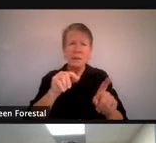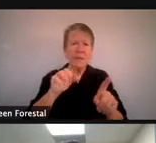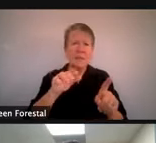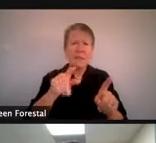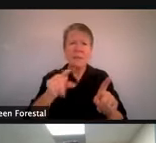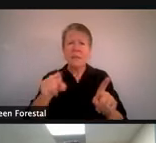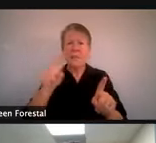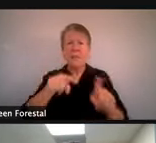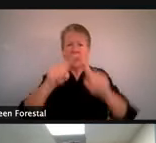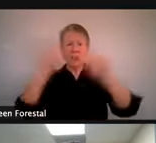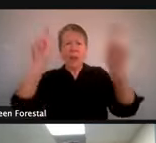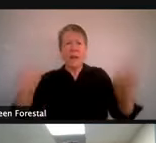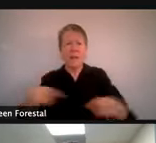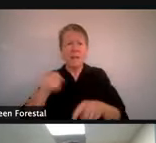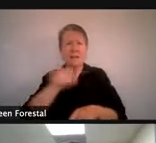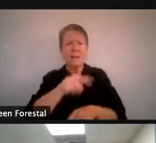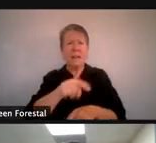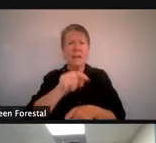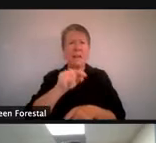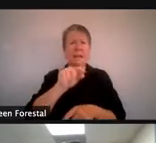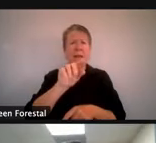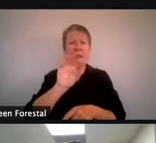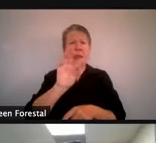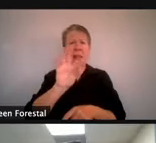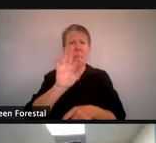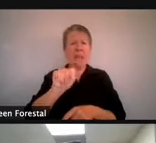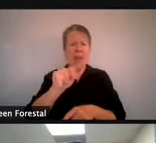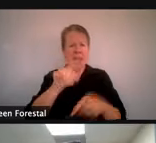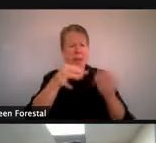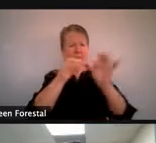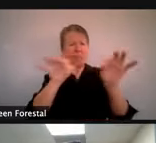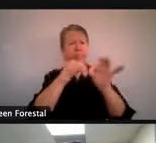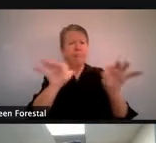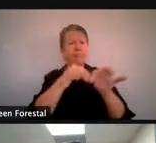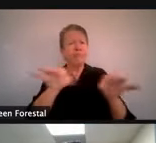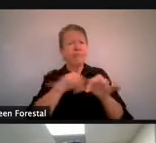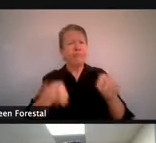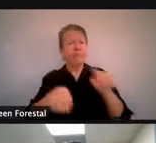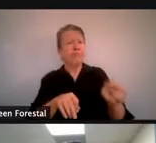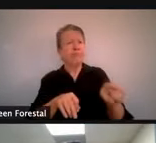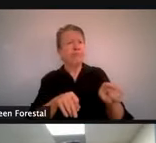I think it's FBI and Department of Homeland Security, in fact, who put the joint statement out.